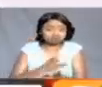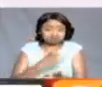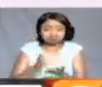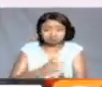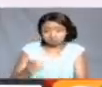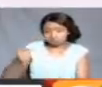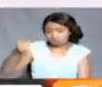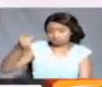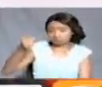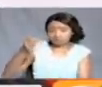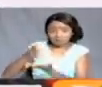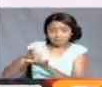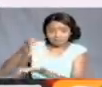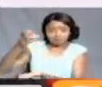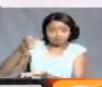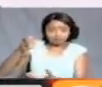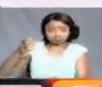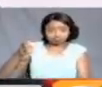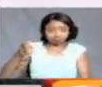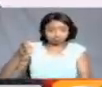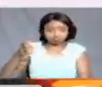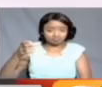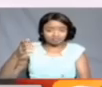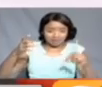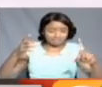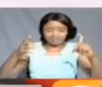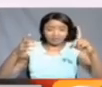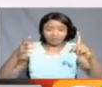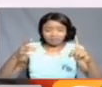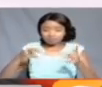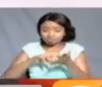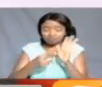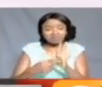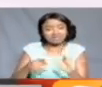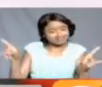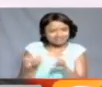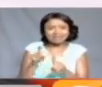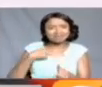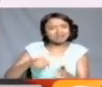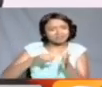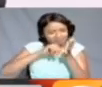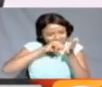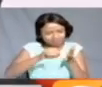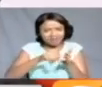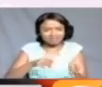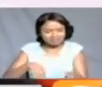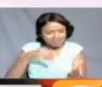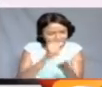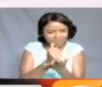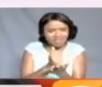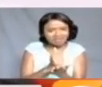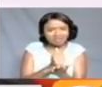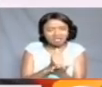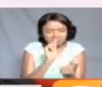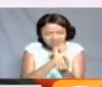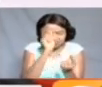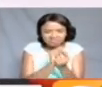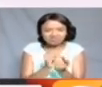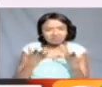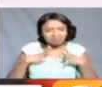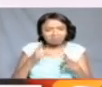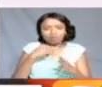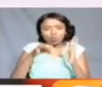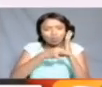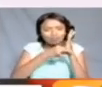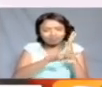I've worked with brands that I've actually paid certain celebrities to go to a specific club with their brand and, you know, showcase it and